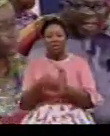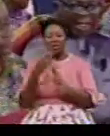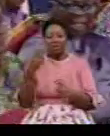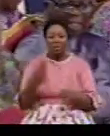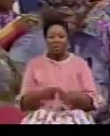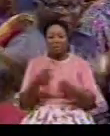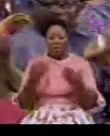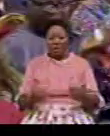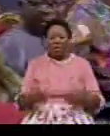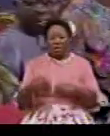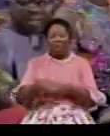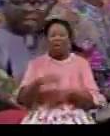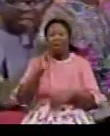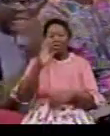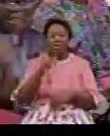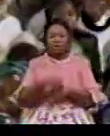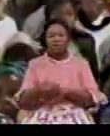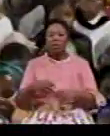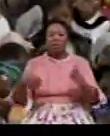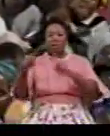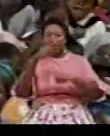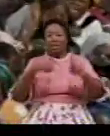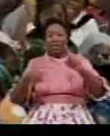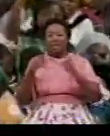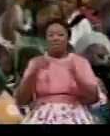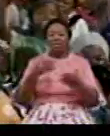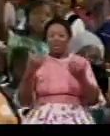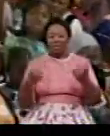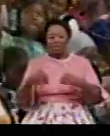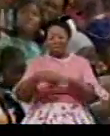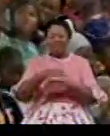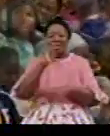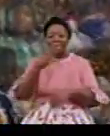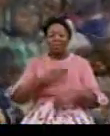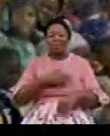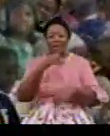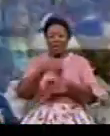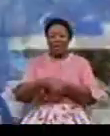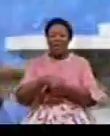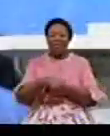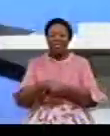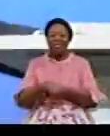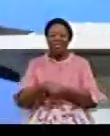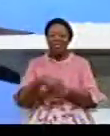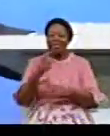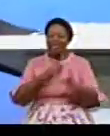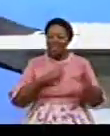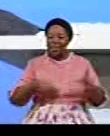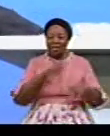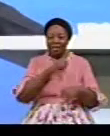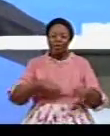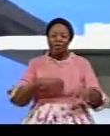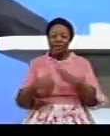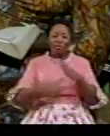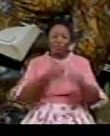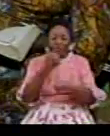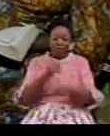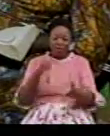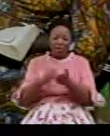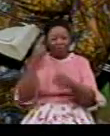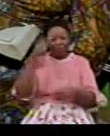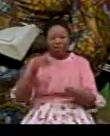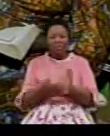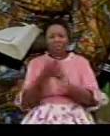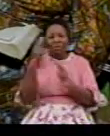inheritance, and the uttermost parts of the earth for thy possession. The heathen,